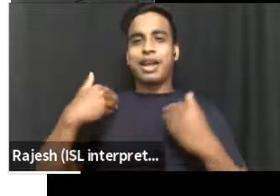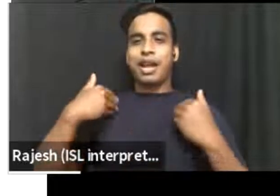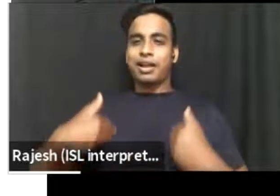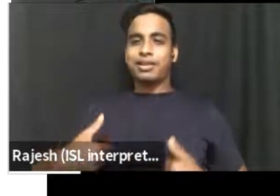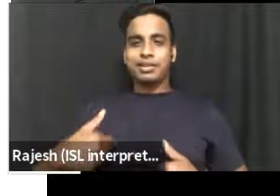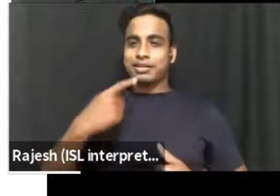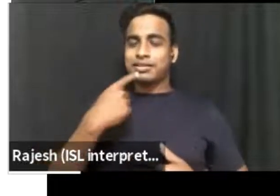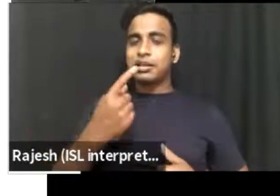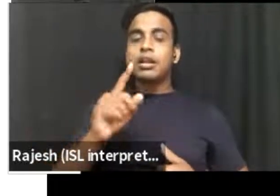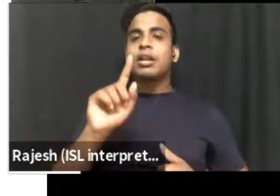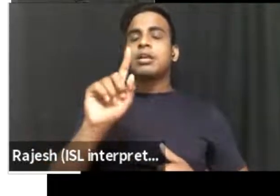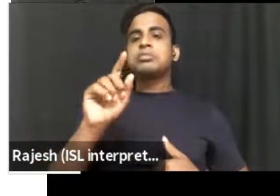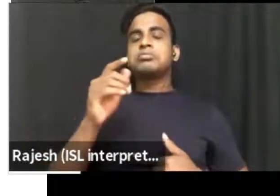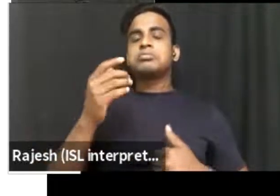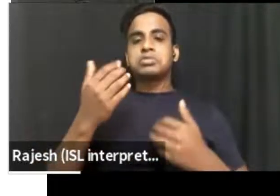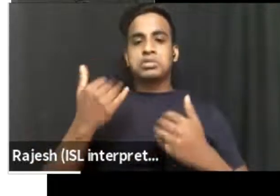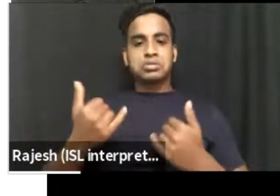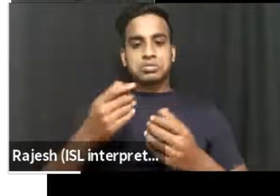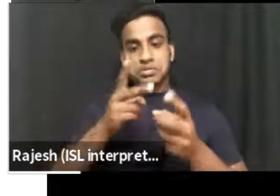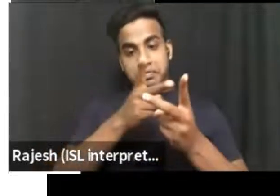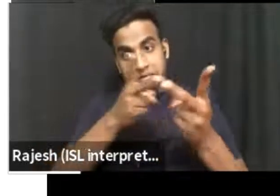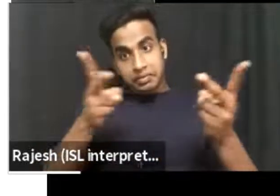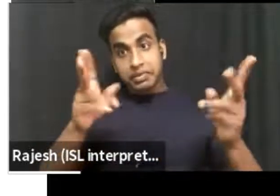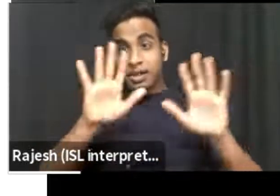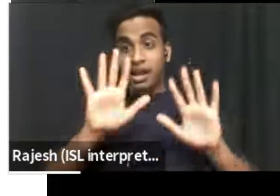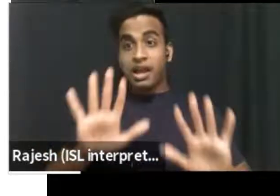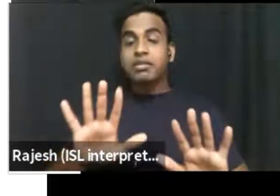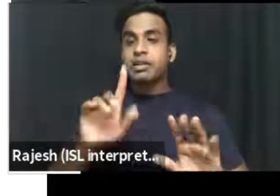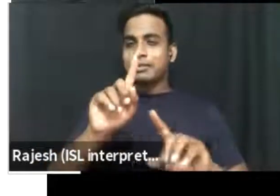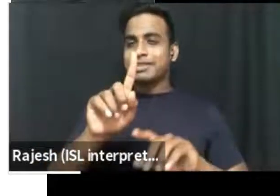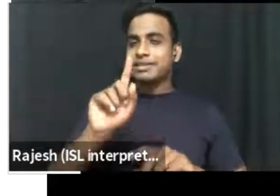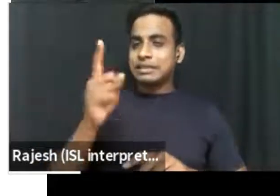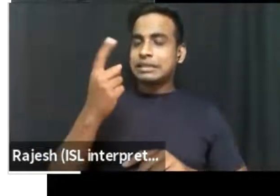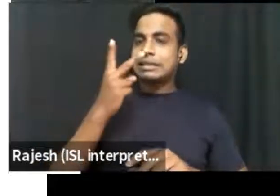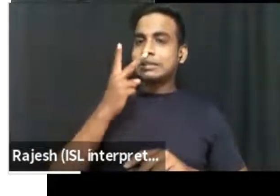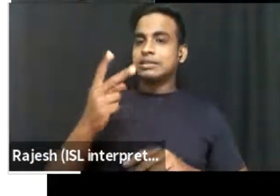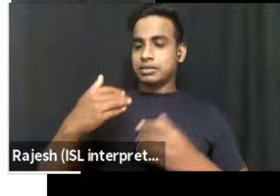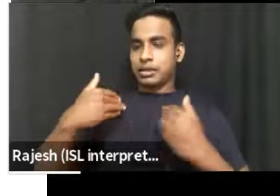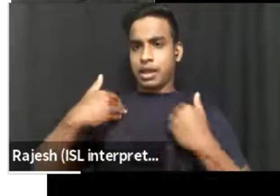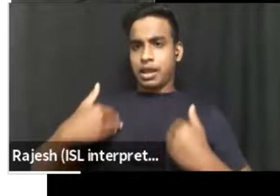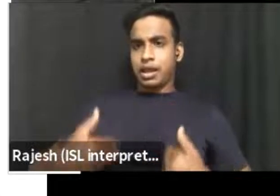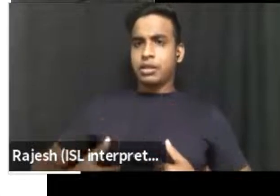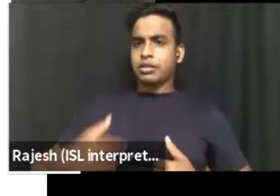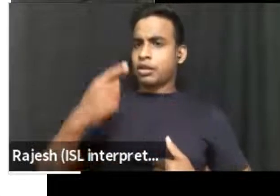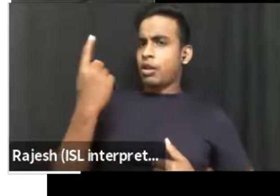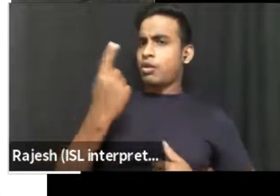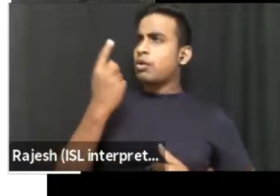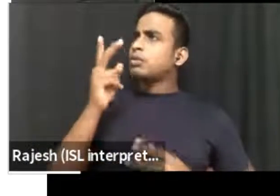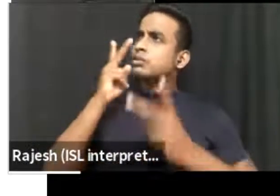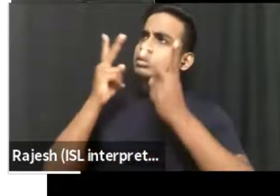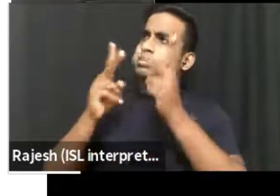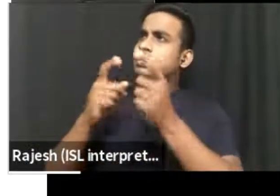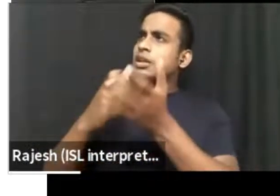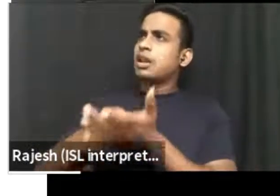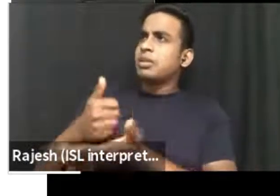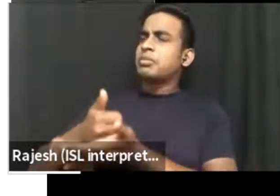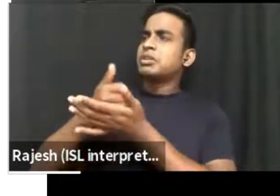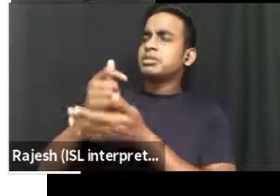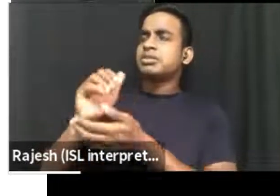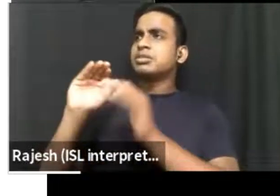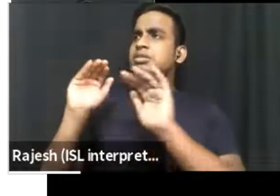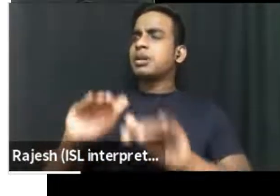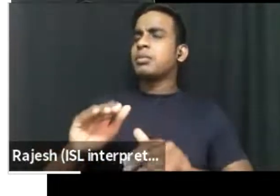the professionals more looking at it as a medical model, we need to still trust and keep pushing